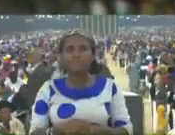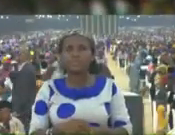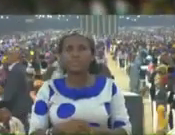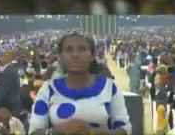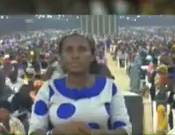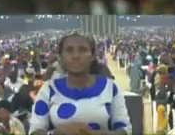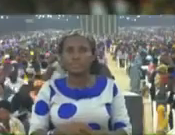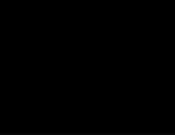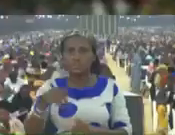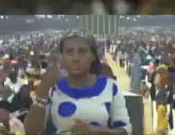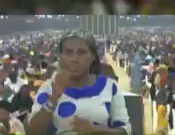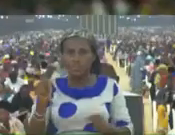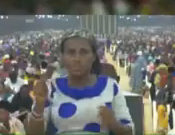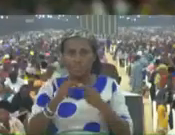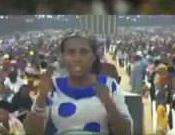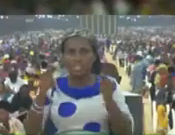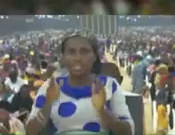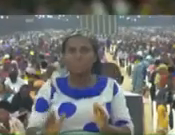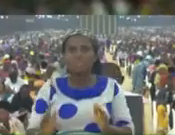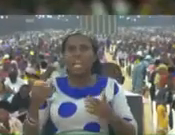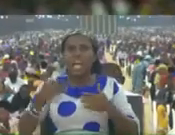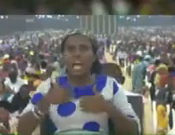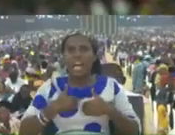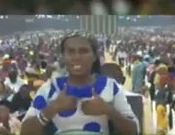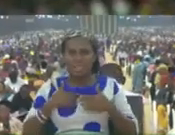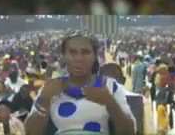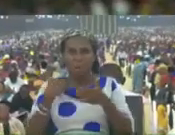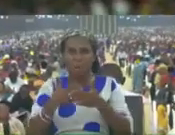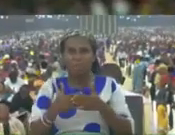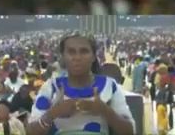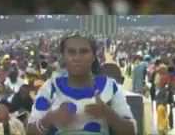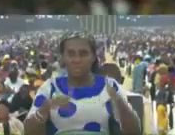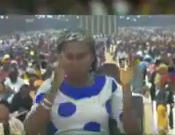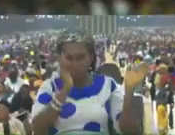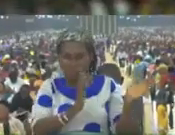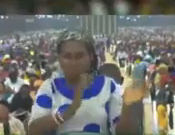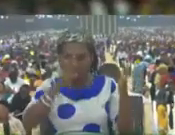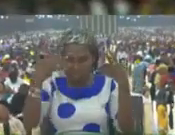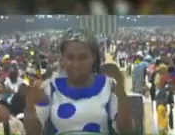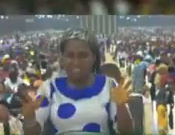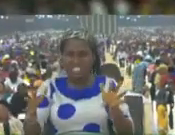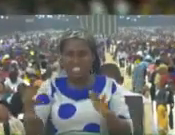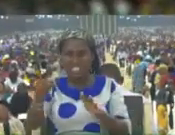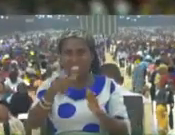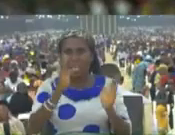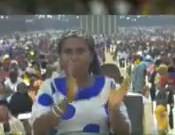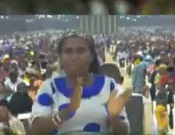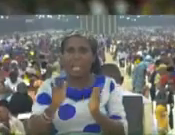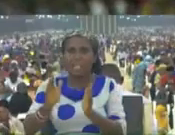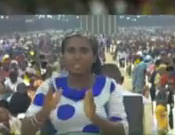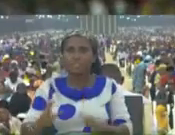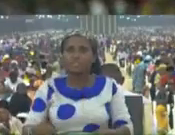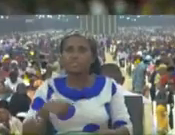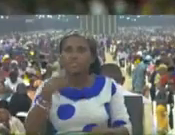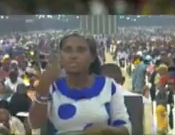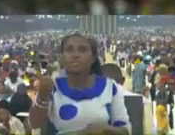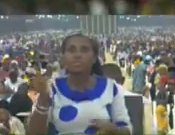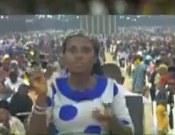the enemy had almost concluded their plan. They said to that widow,